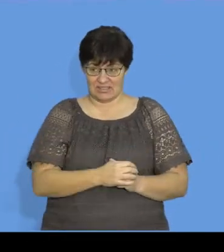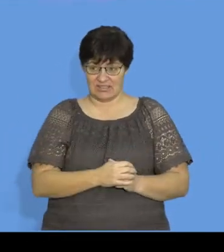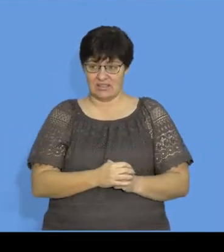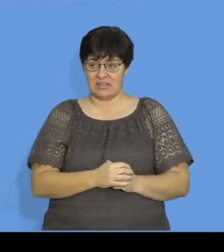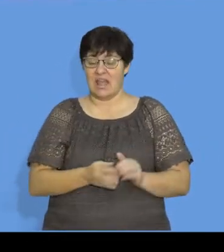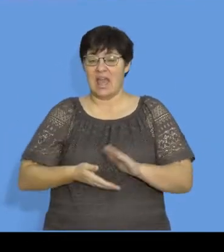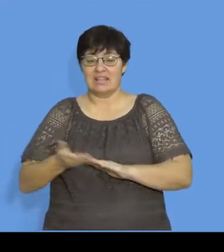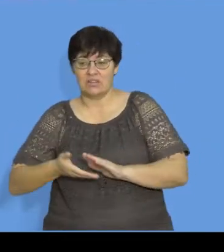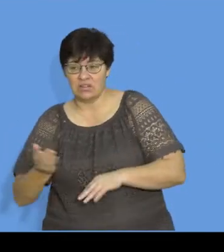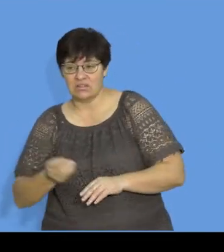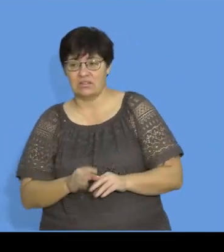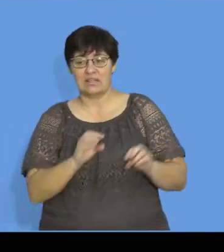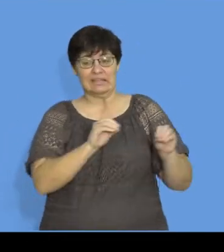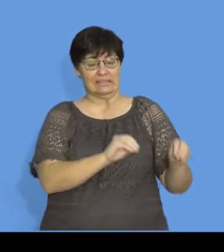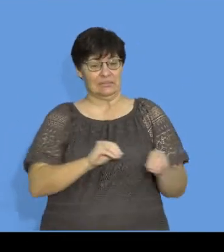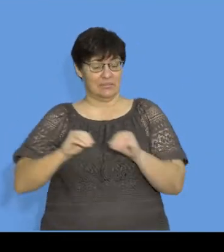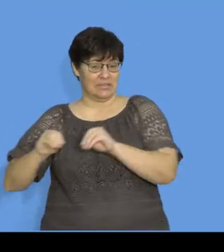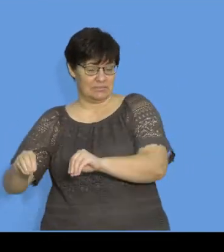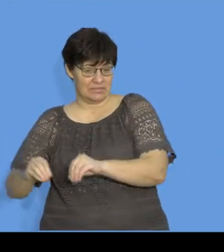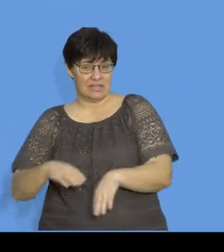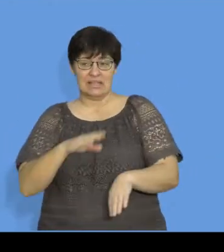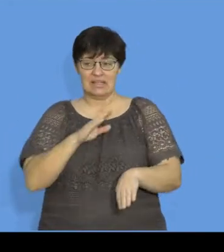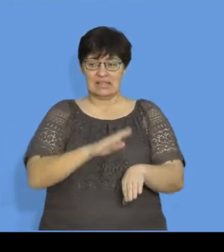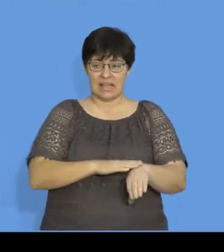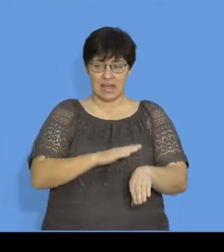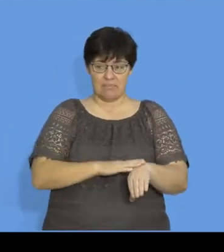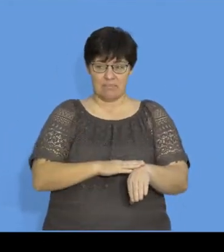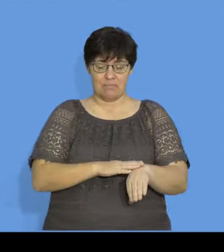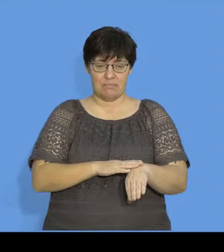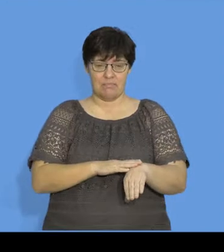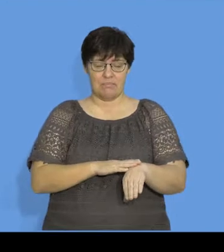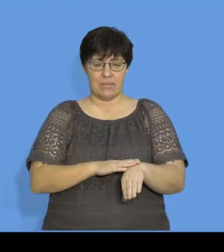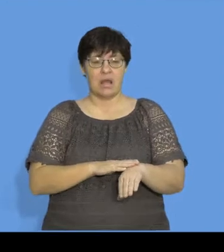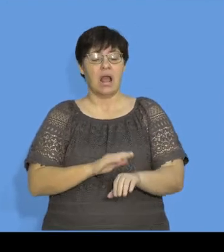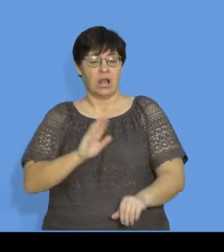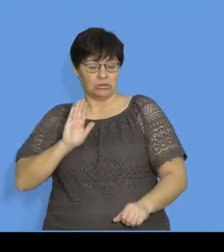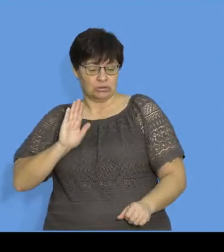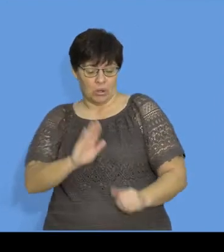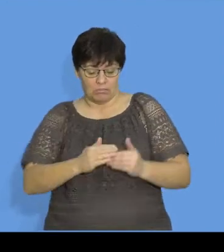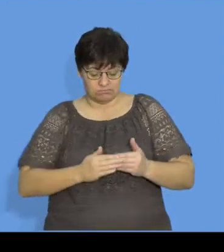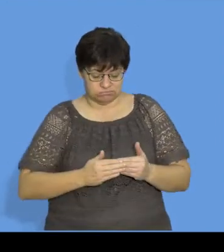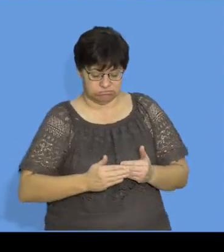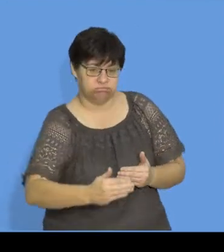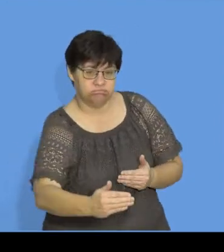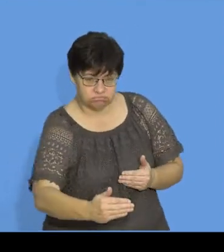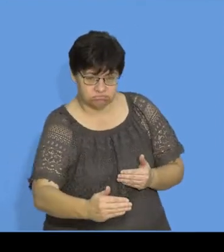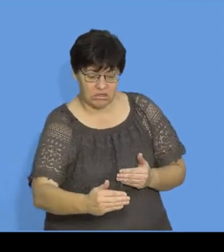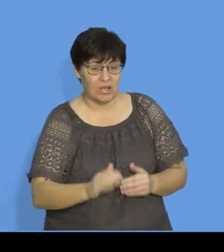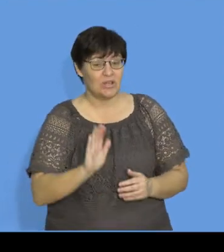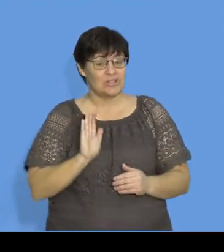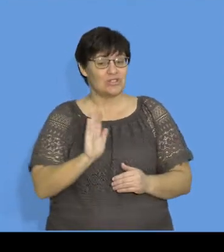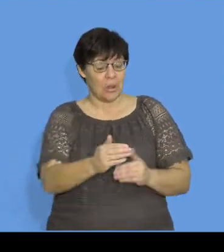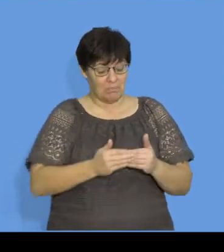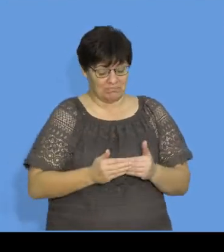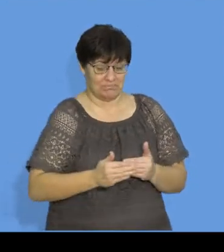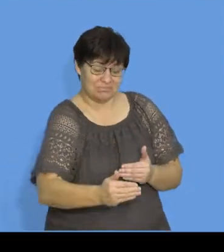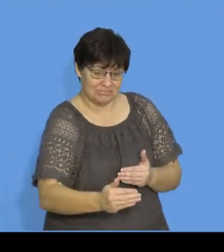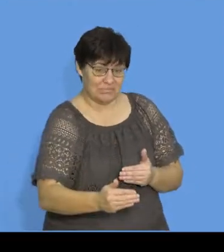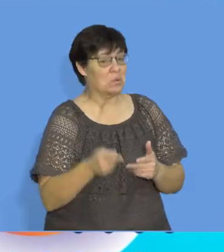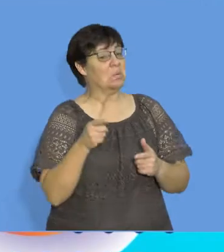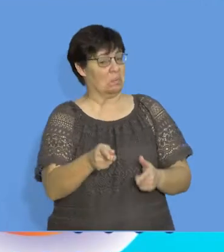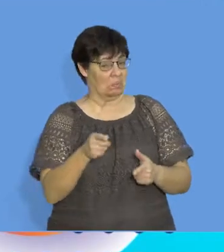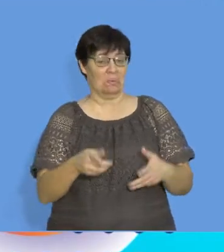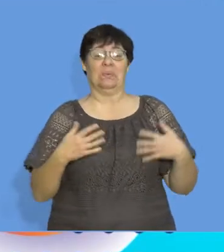displacement, time, and stopping distance. There's a big thing about stopping distance,